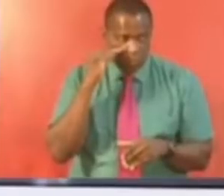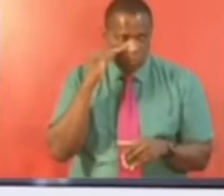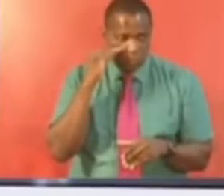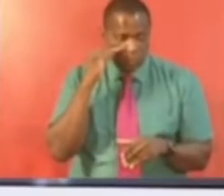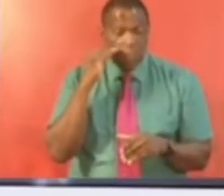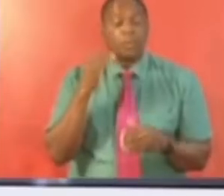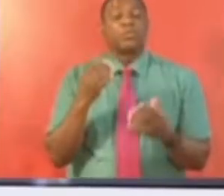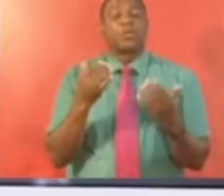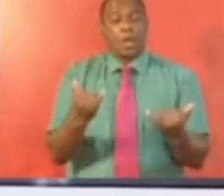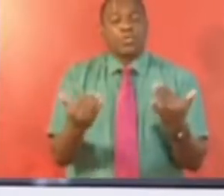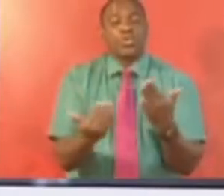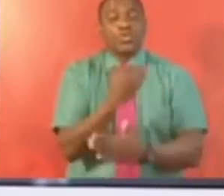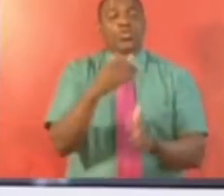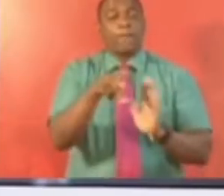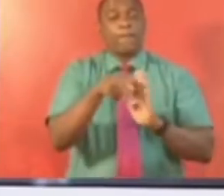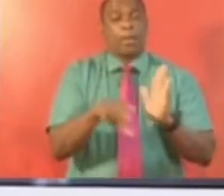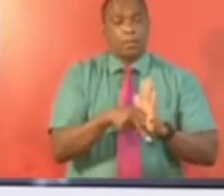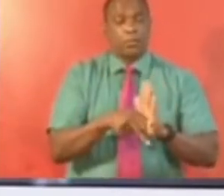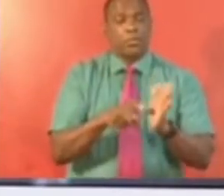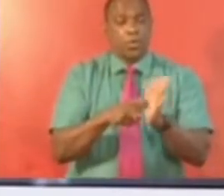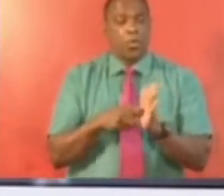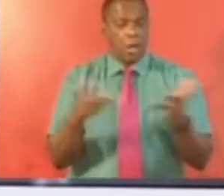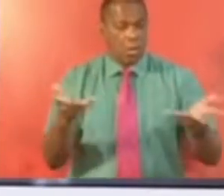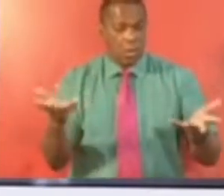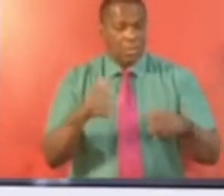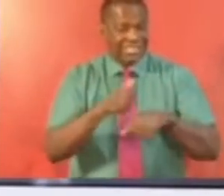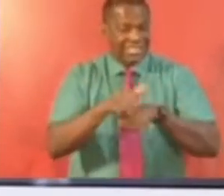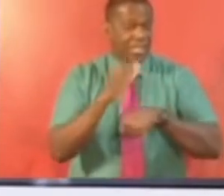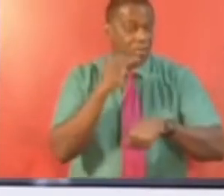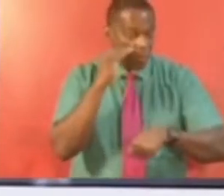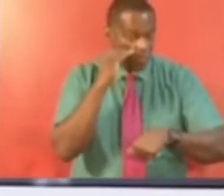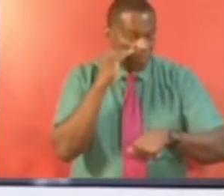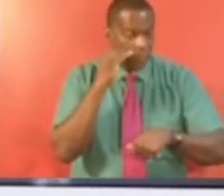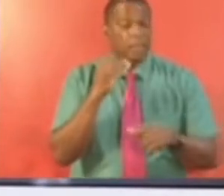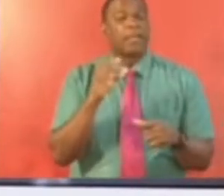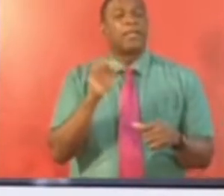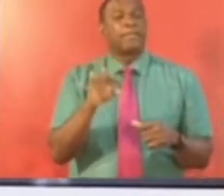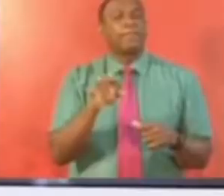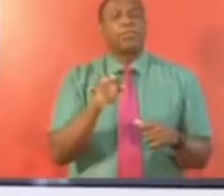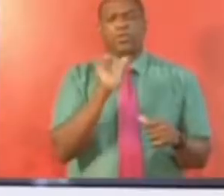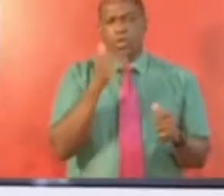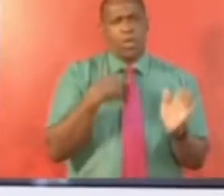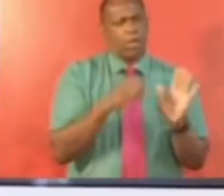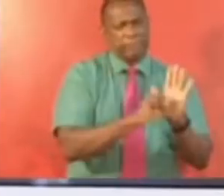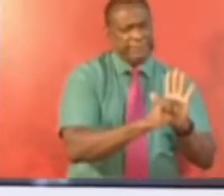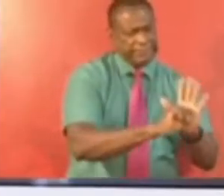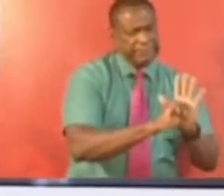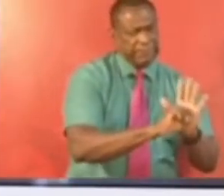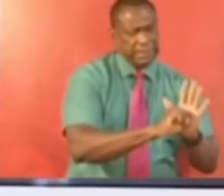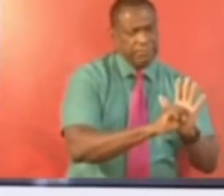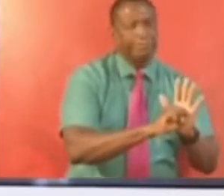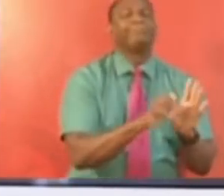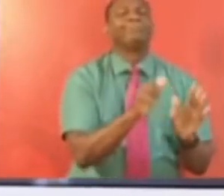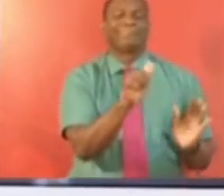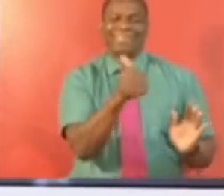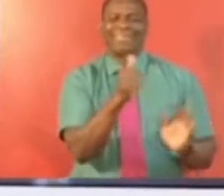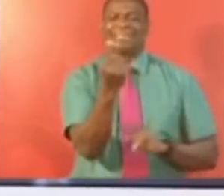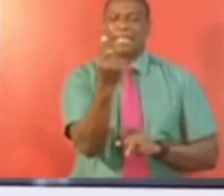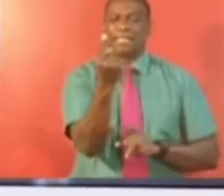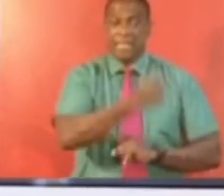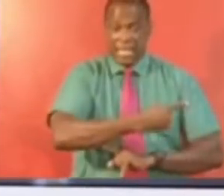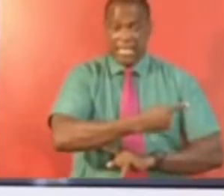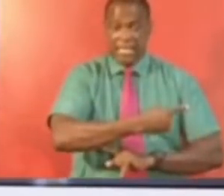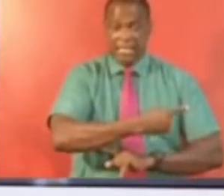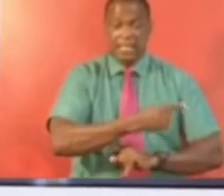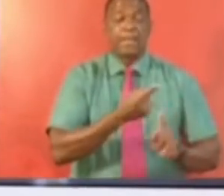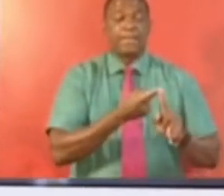it is now, so for symptomatic positive patients, we are looking at 10 days from the date of onset of your symptoms,